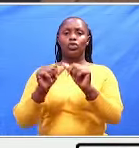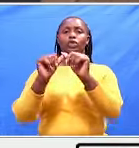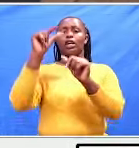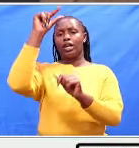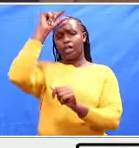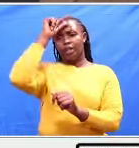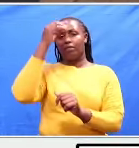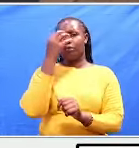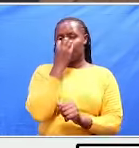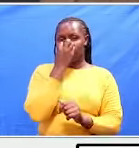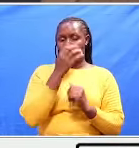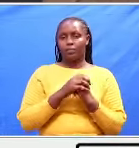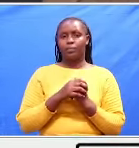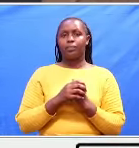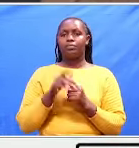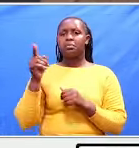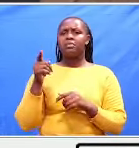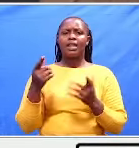They are abusing bishops.